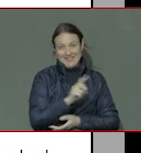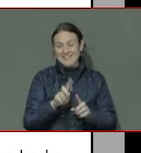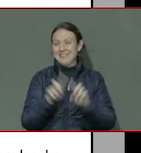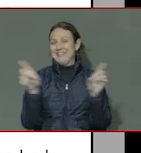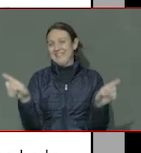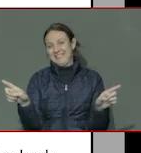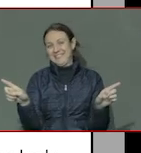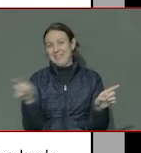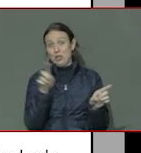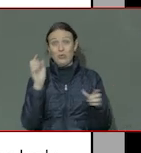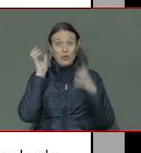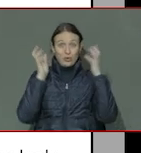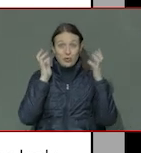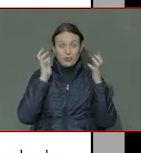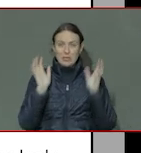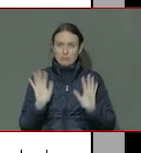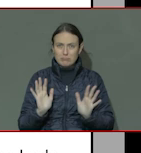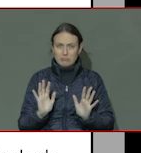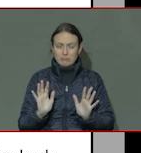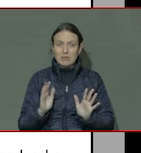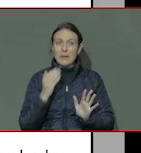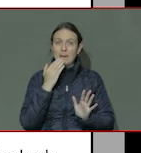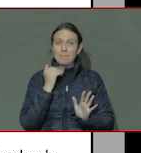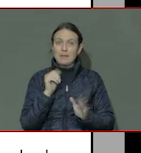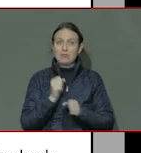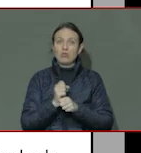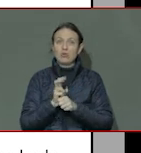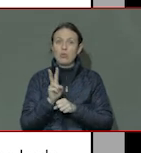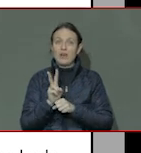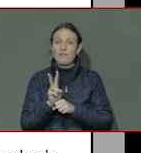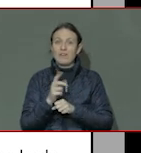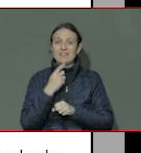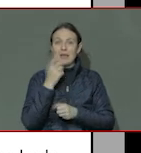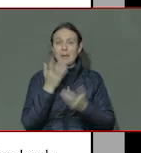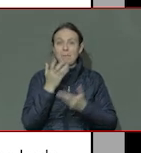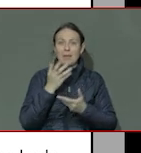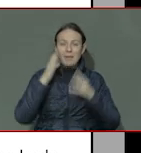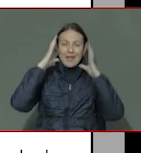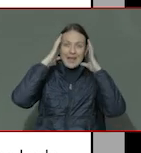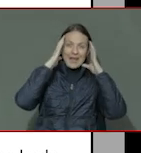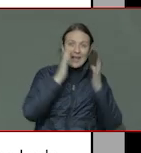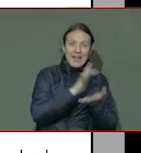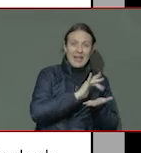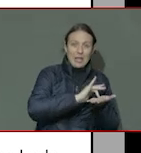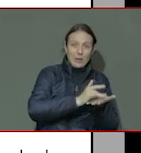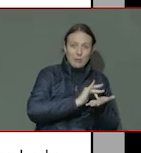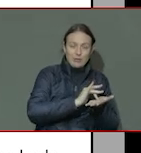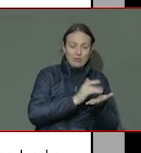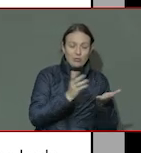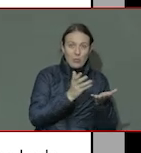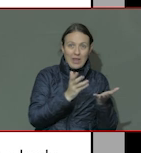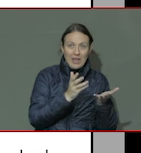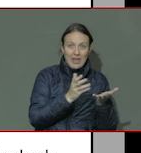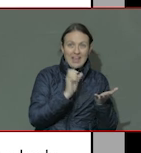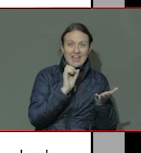this whole thing as it is, and they only ask for the position of the head, they will draw a line after the